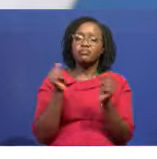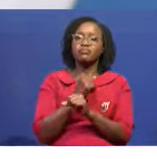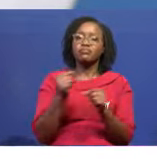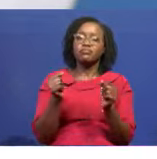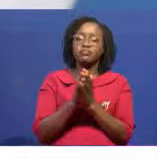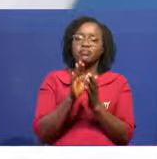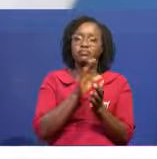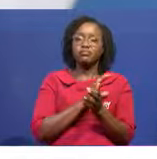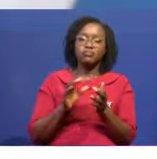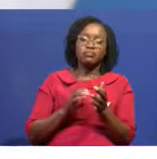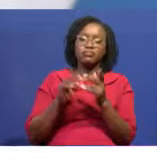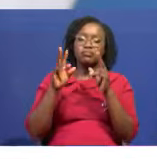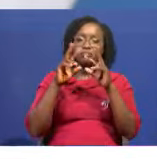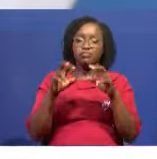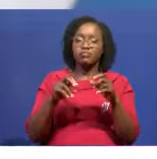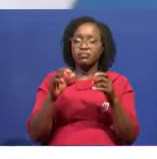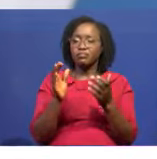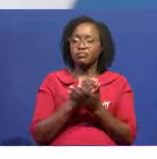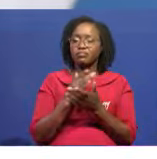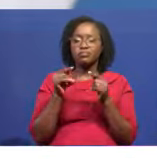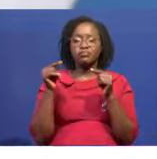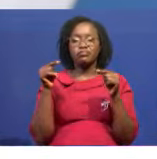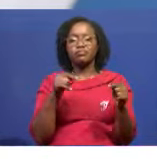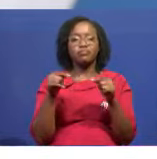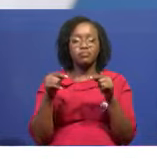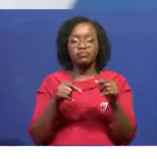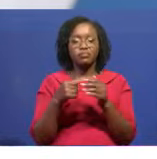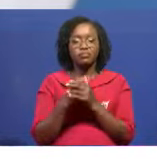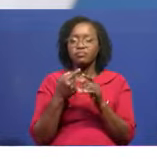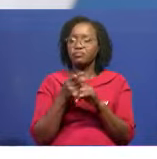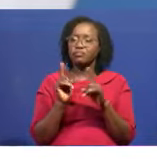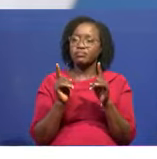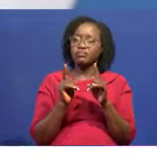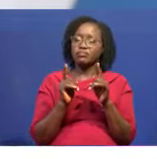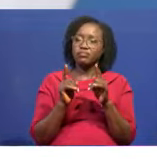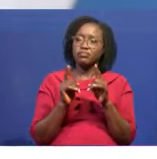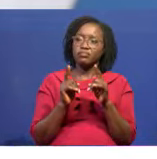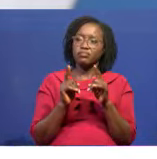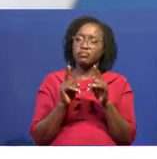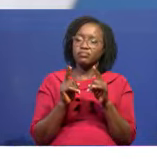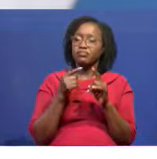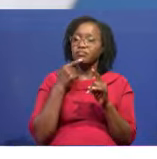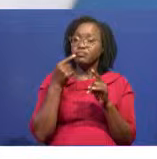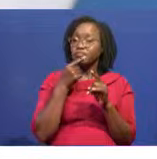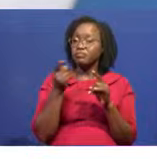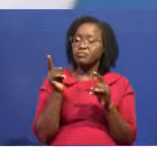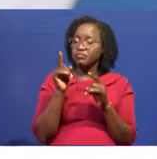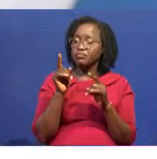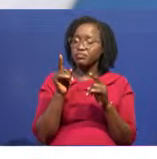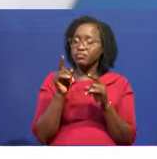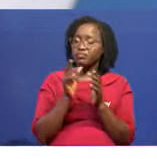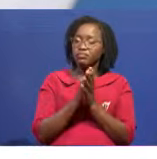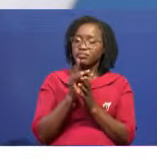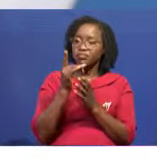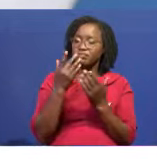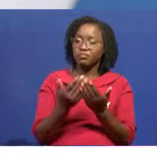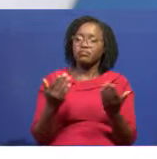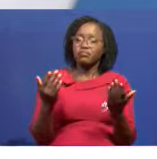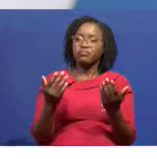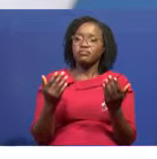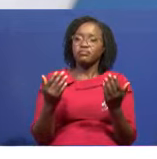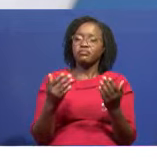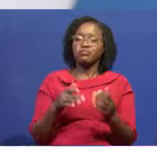for the Commission to investigate some of these allegations. But what I can tell you is that one of the tools that